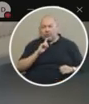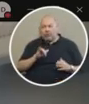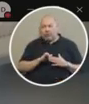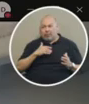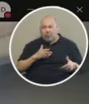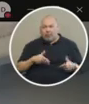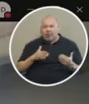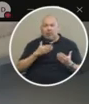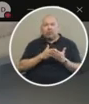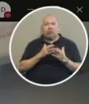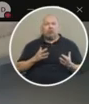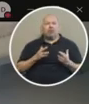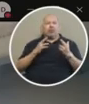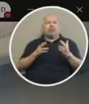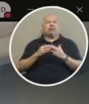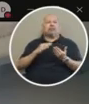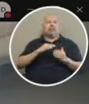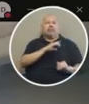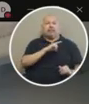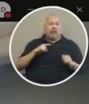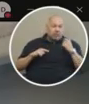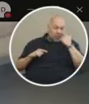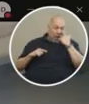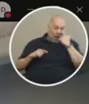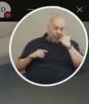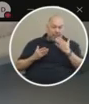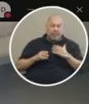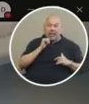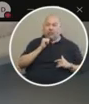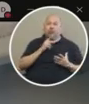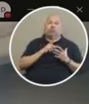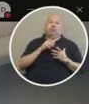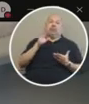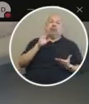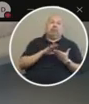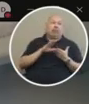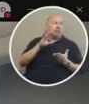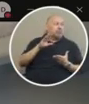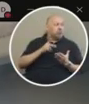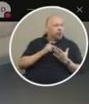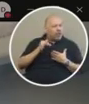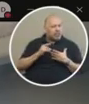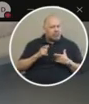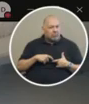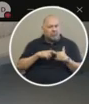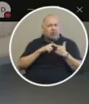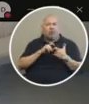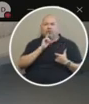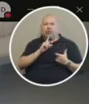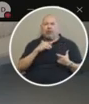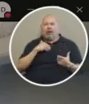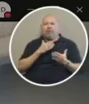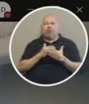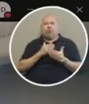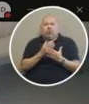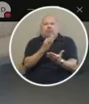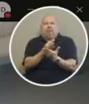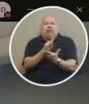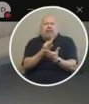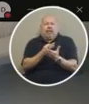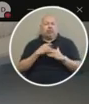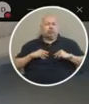provide good recommendations to council. In certain cases, it may not be to delete the projects, but to postpone and to make sure that we have good